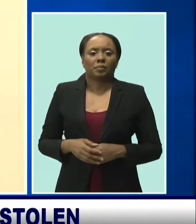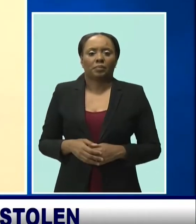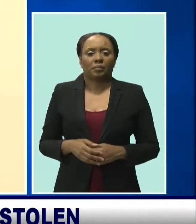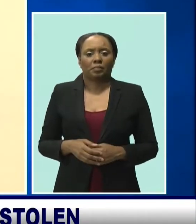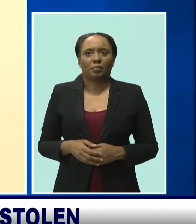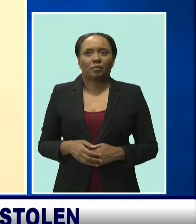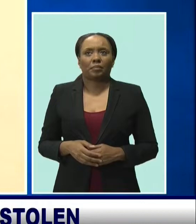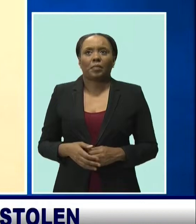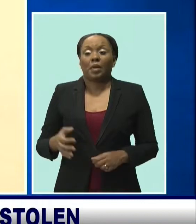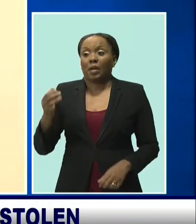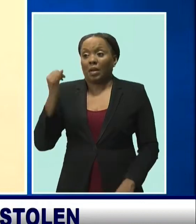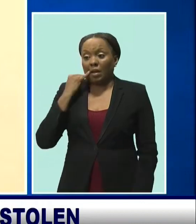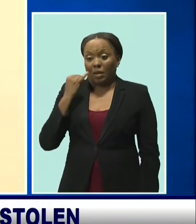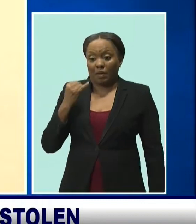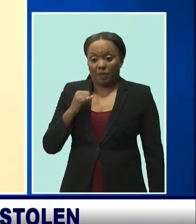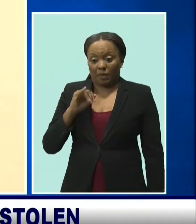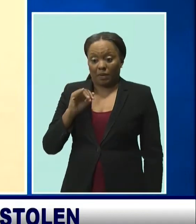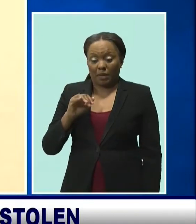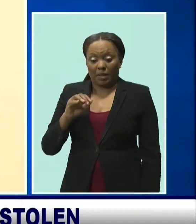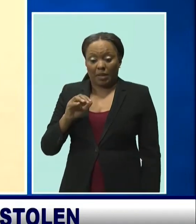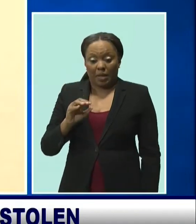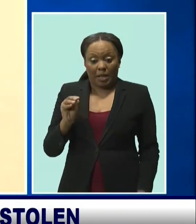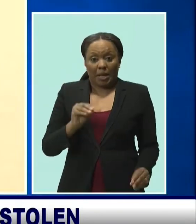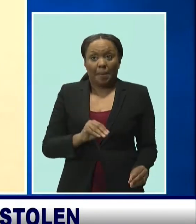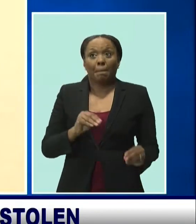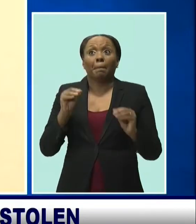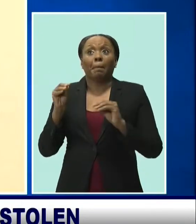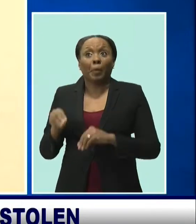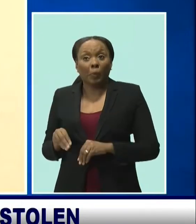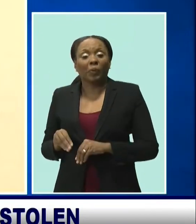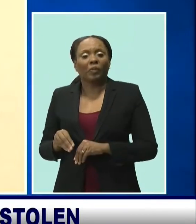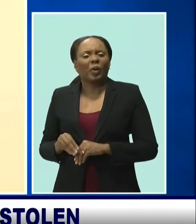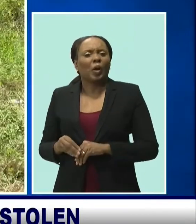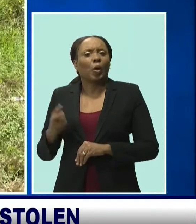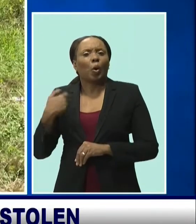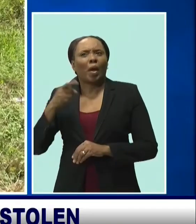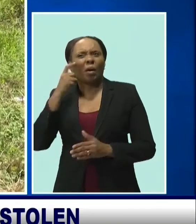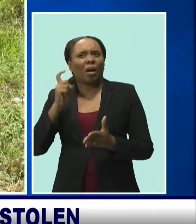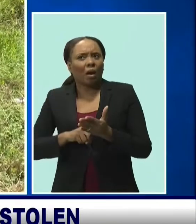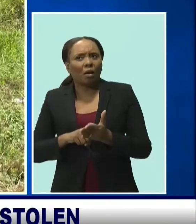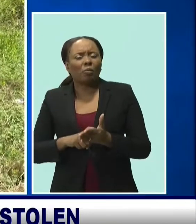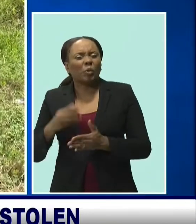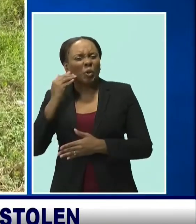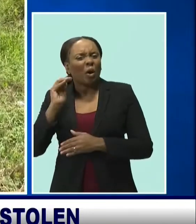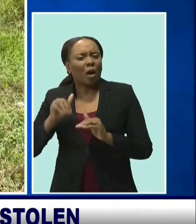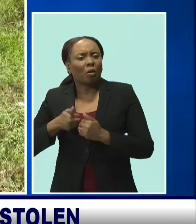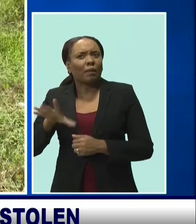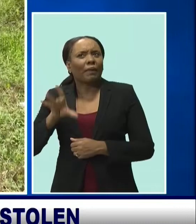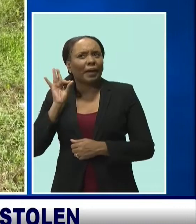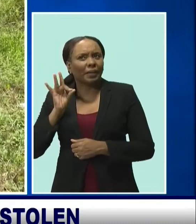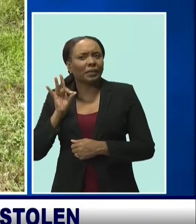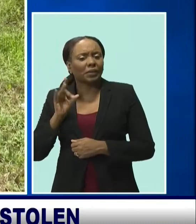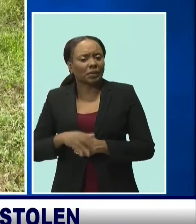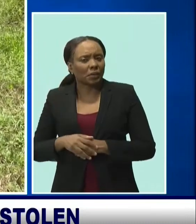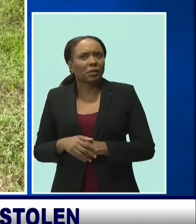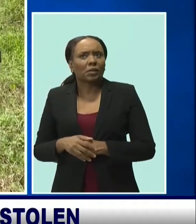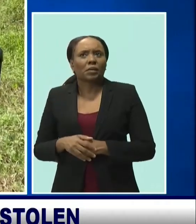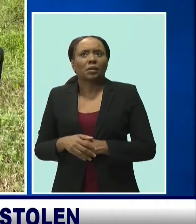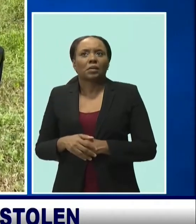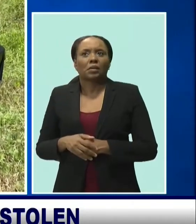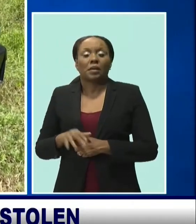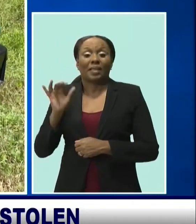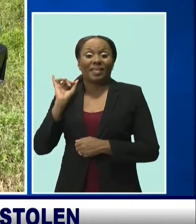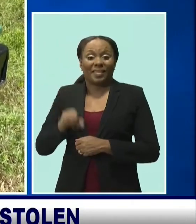lot number 1 and it is now in Christchurch. We know how we can find it. the bin is tied to the water